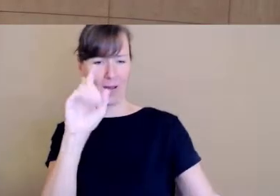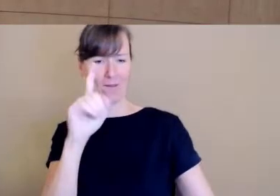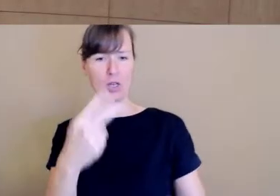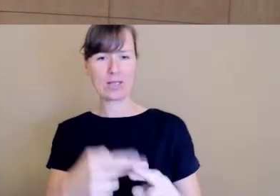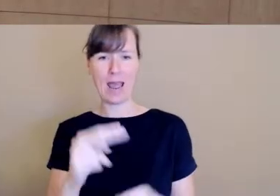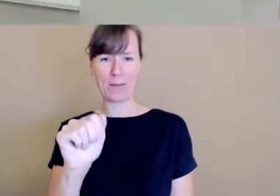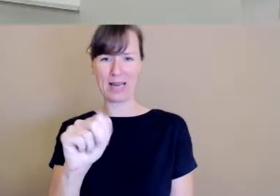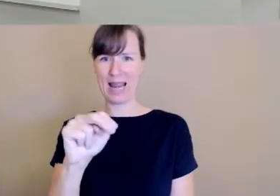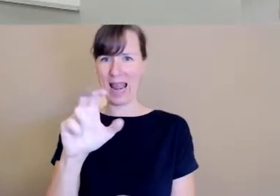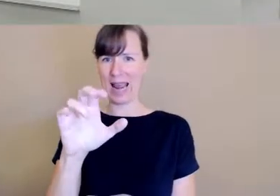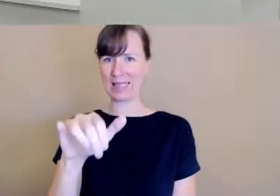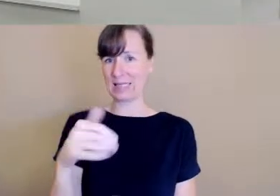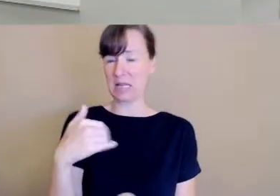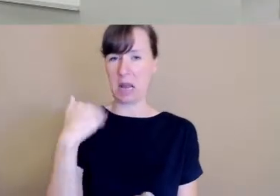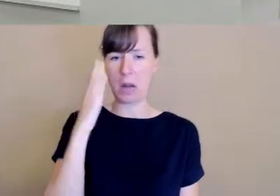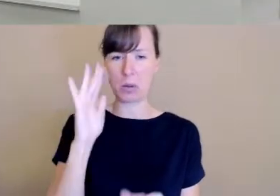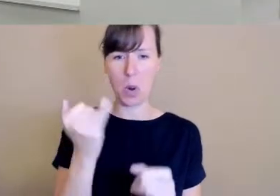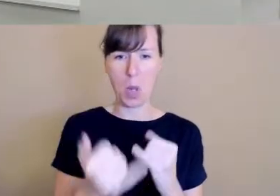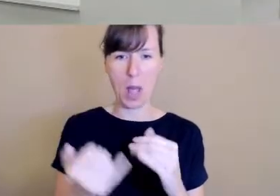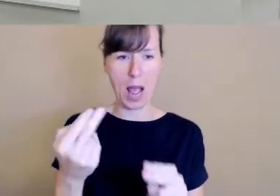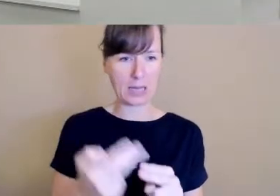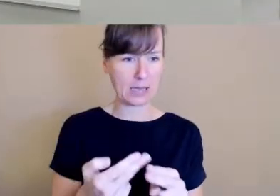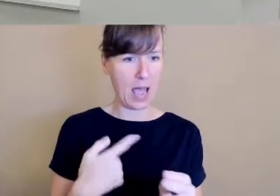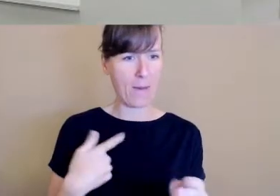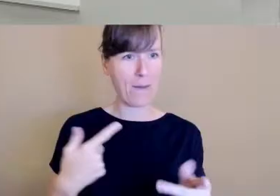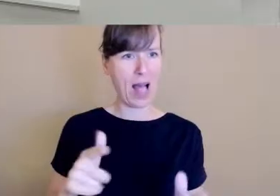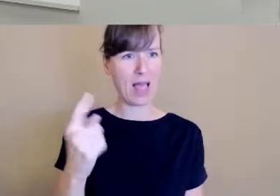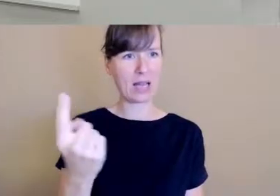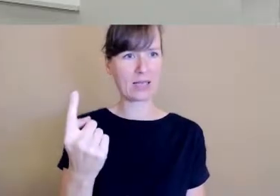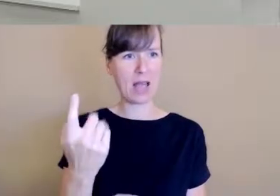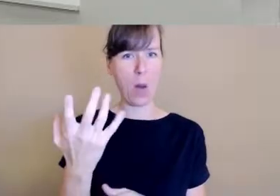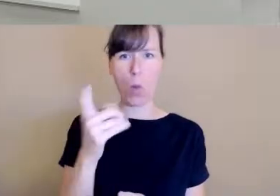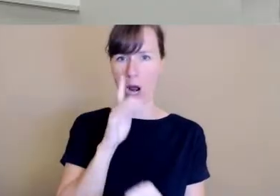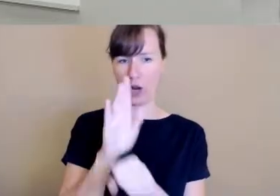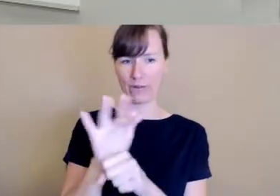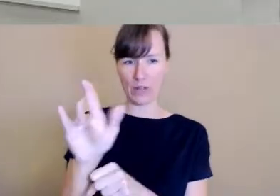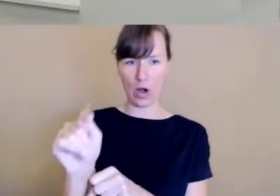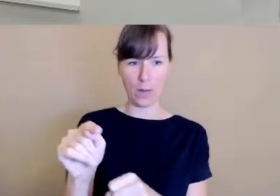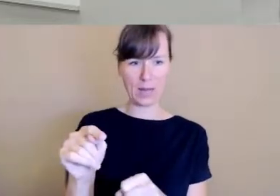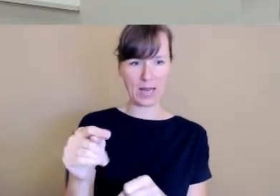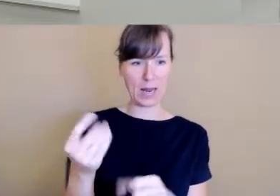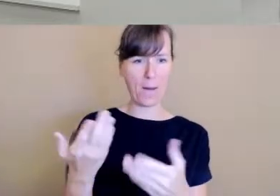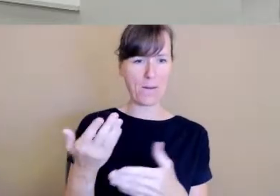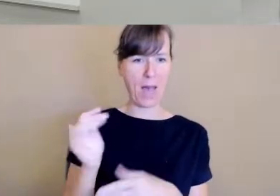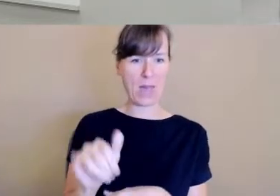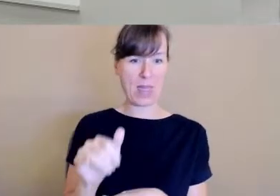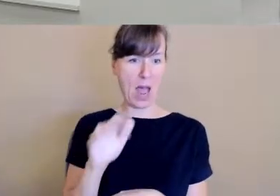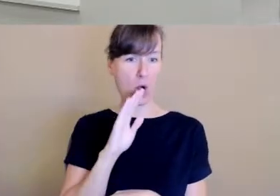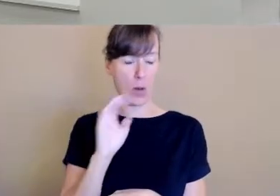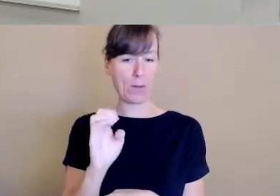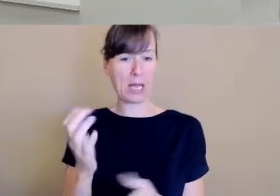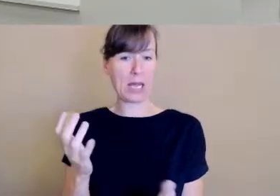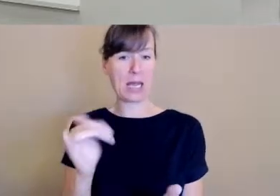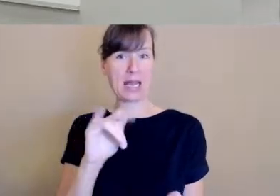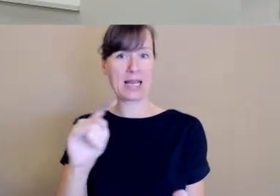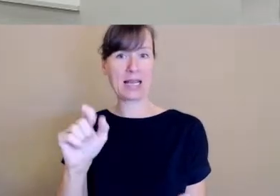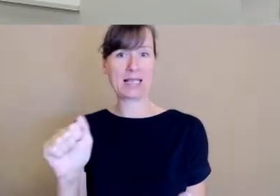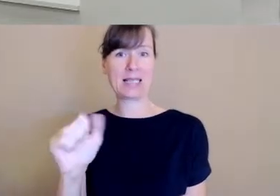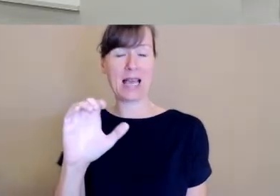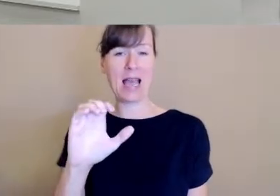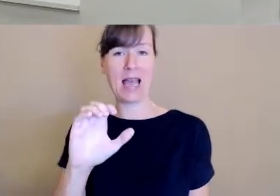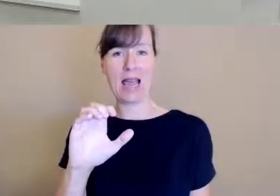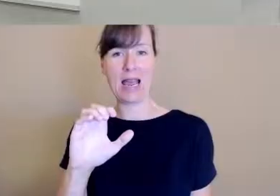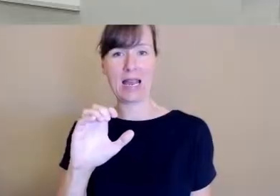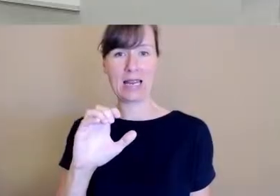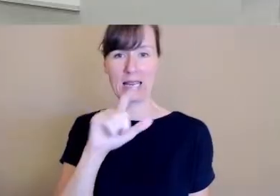dude. And as a naming for the park, maybe it should be someone neutral. You